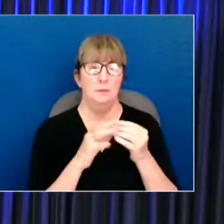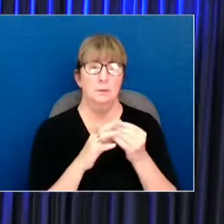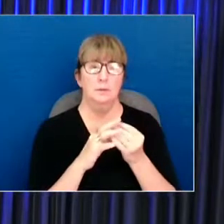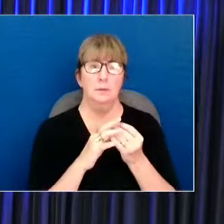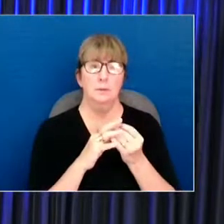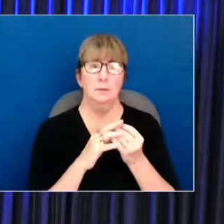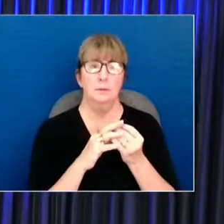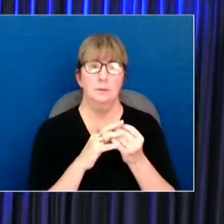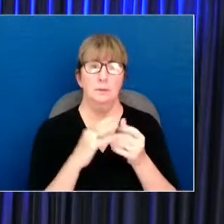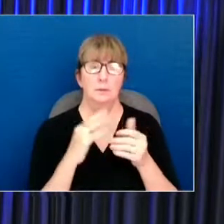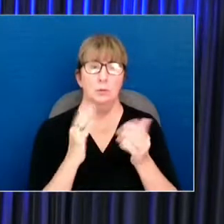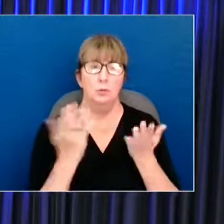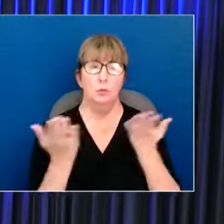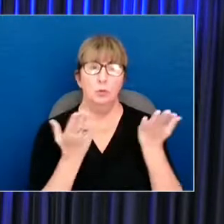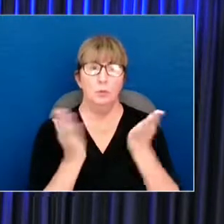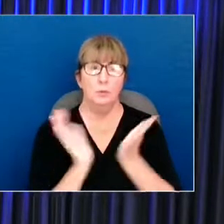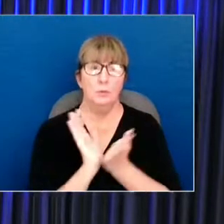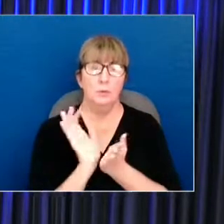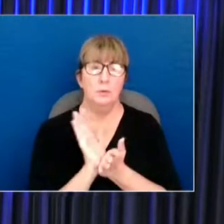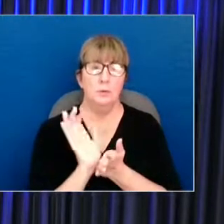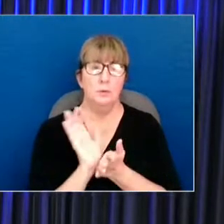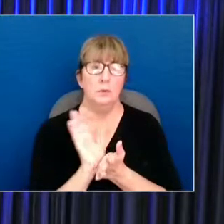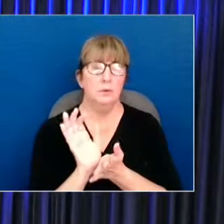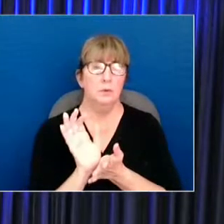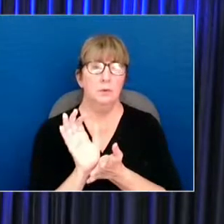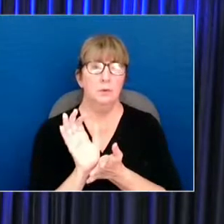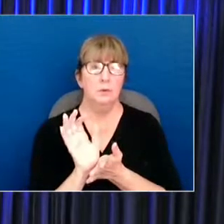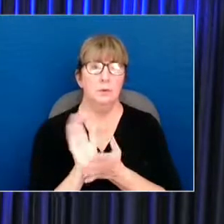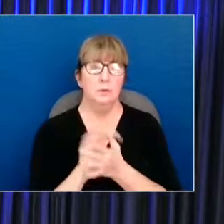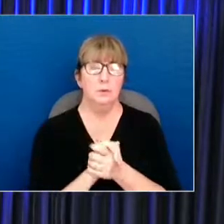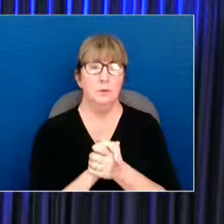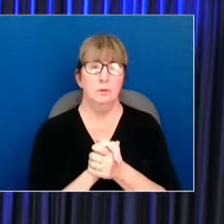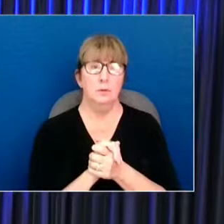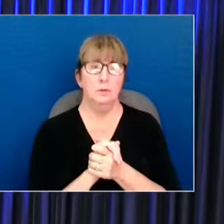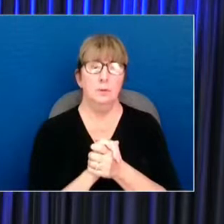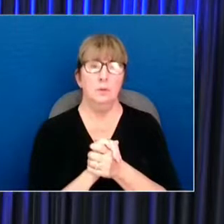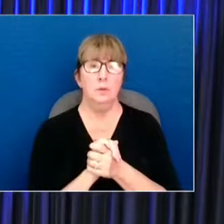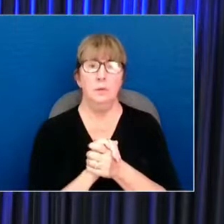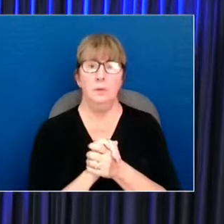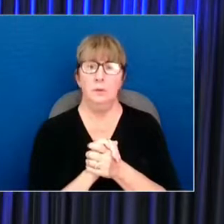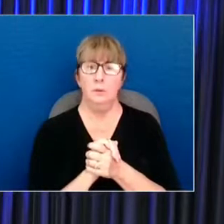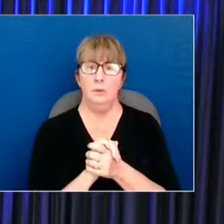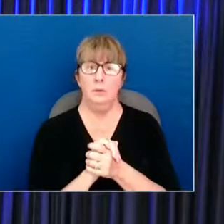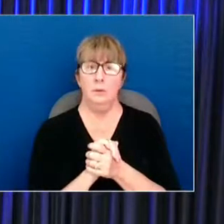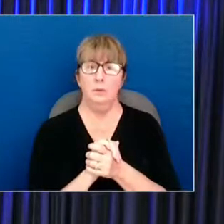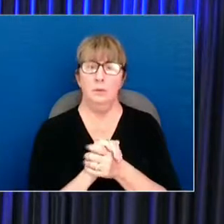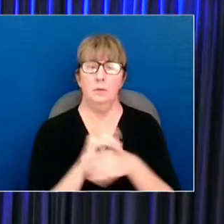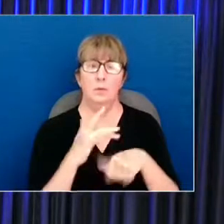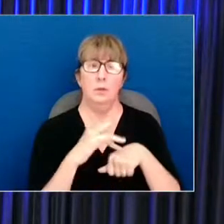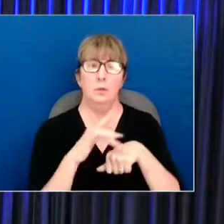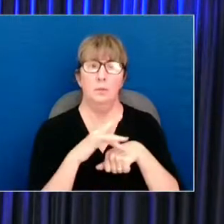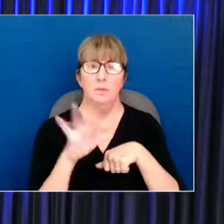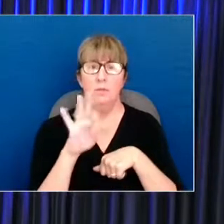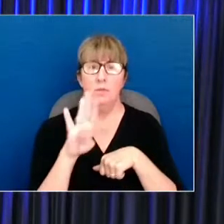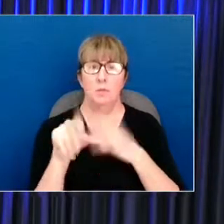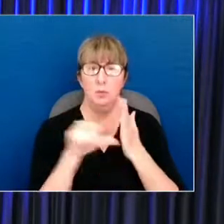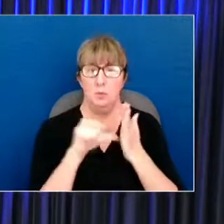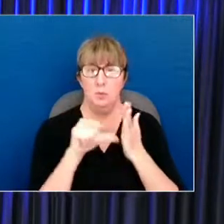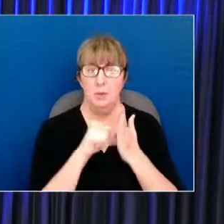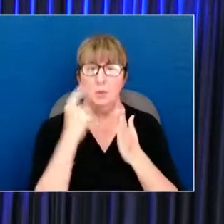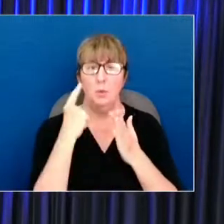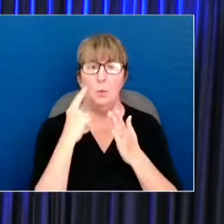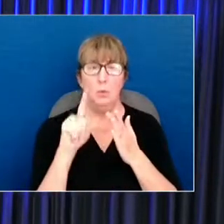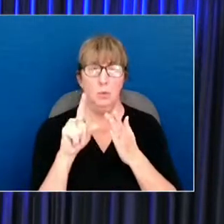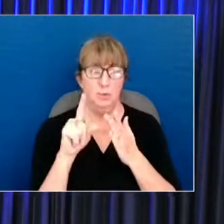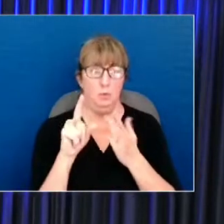pushing to an NTT Facebook page, and we're able to validate that. On the